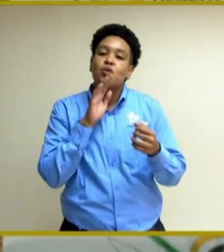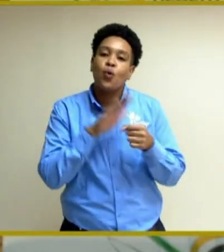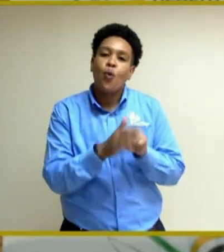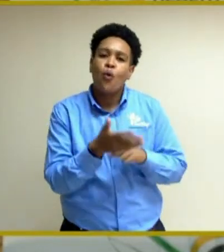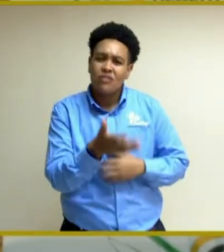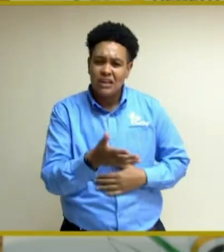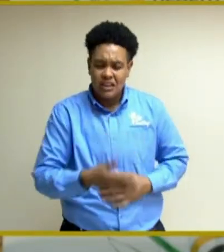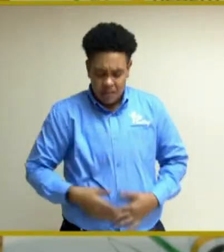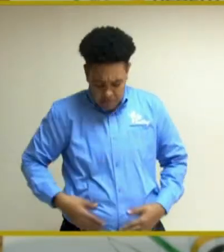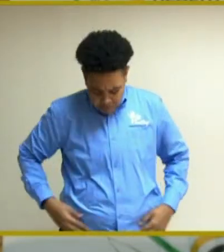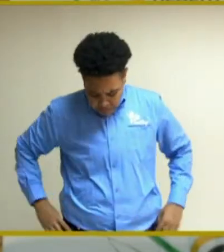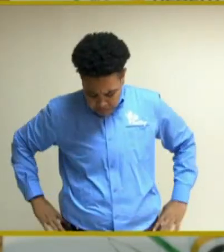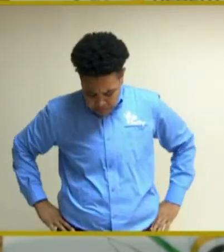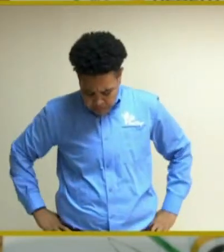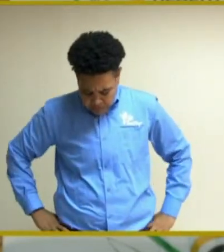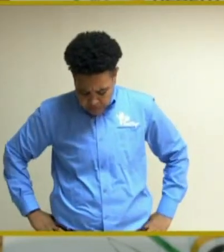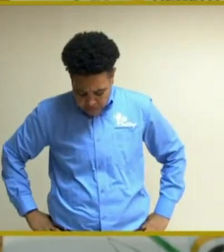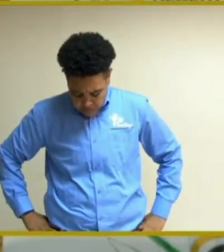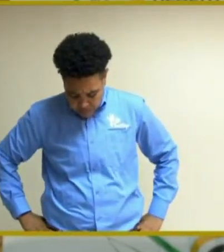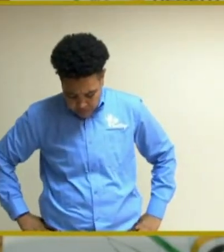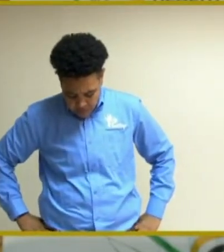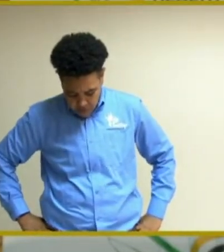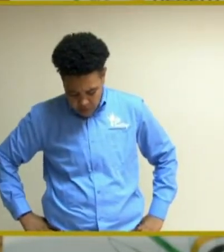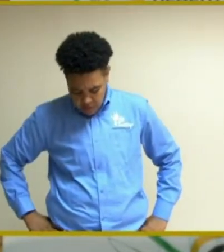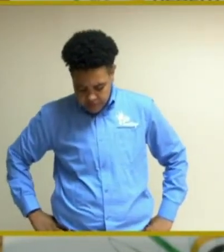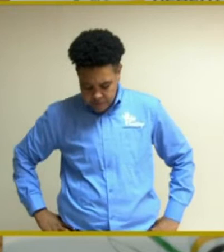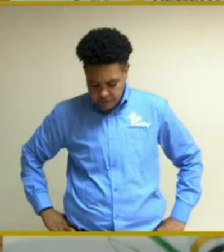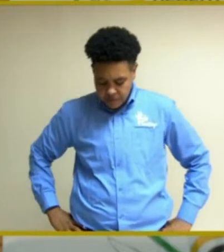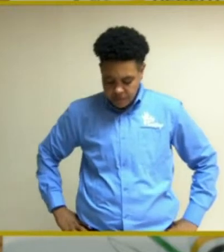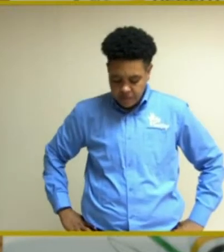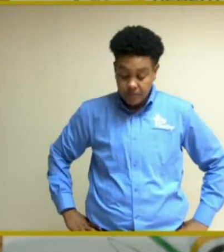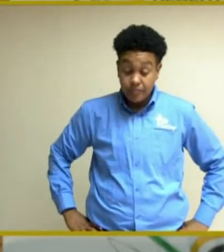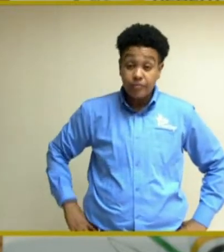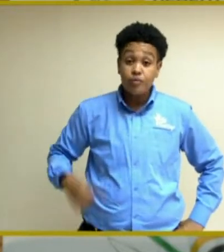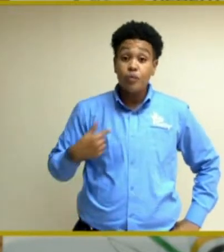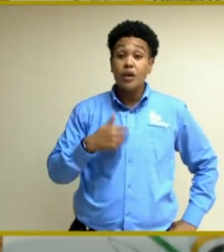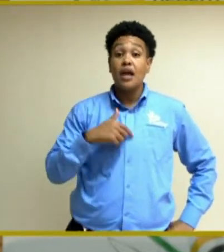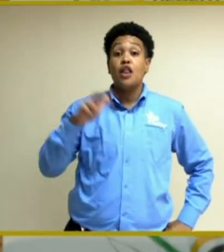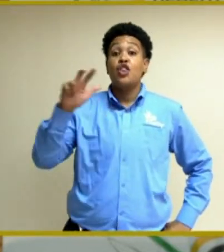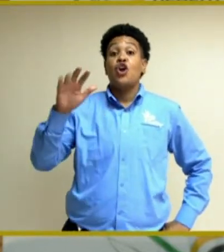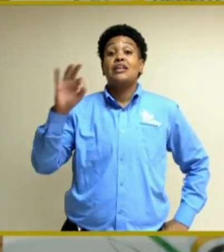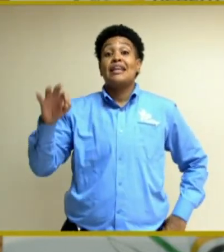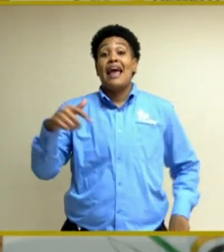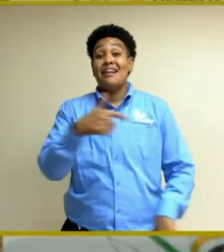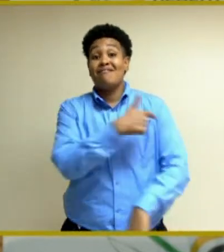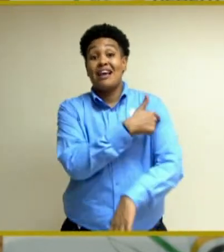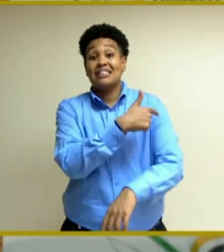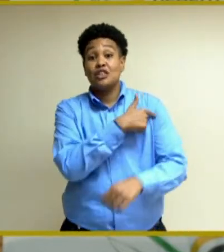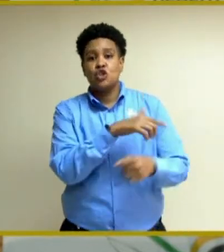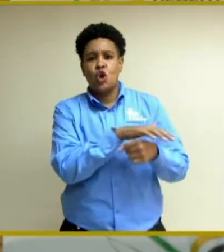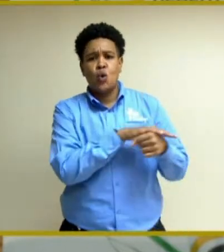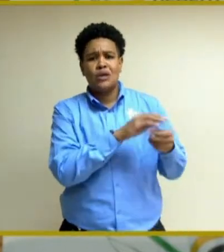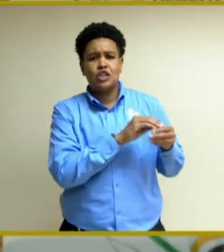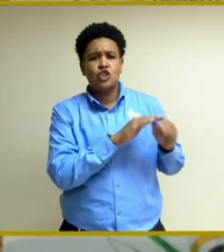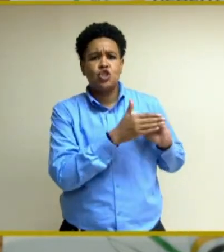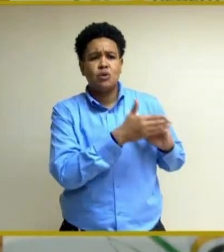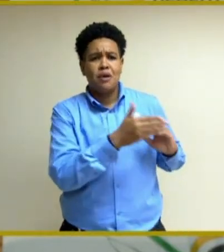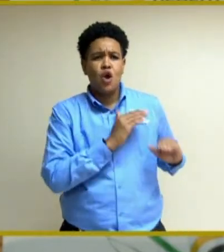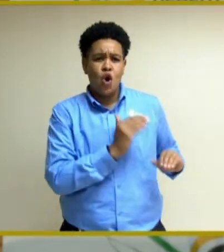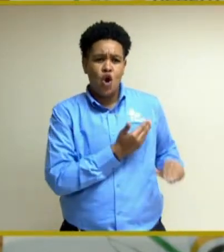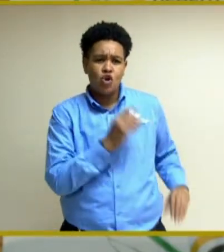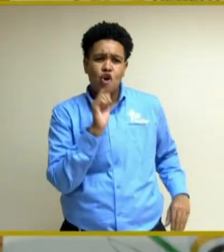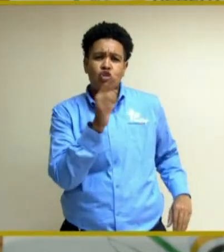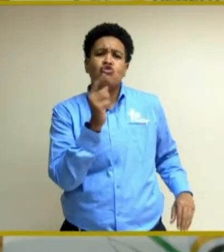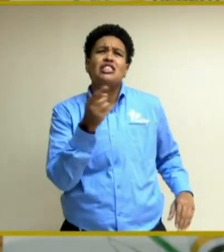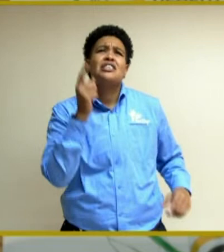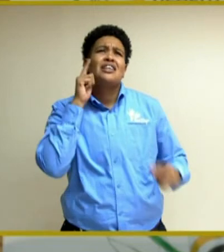We had 39 vaccination sites across the island. Our original target, and I know we have said a few